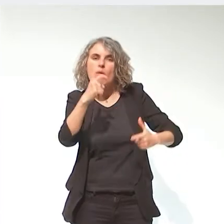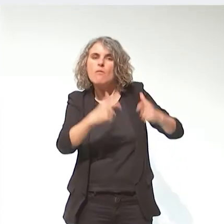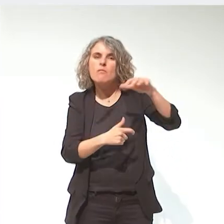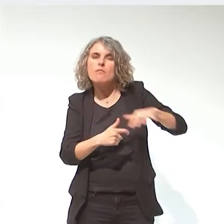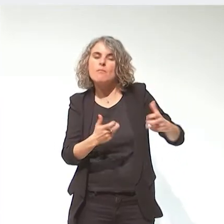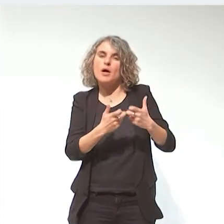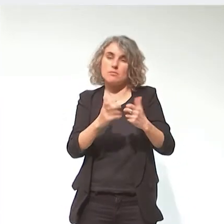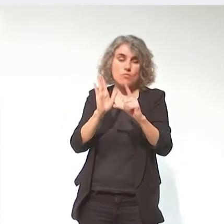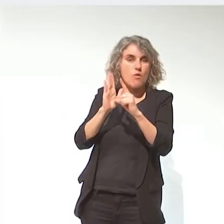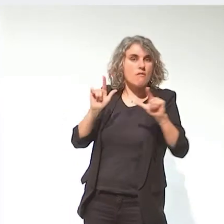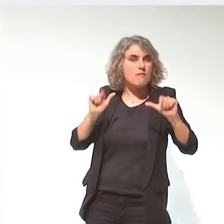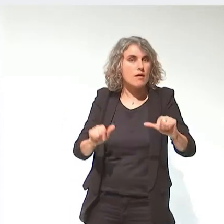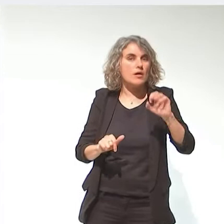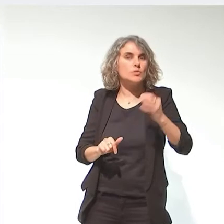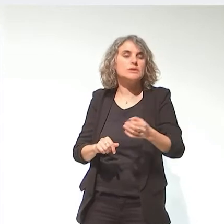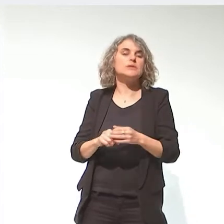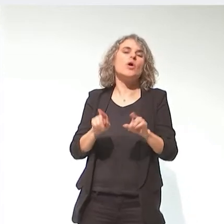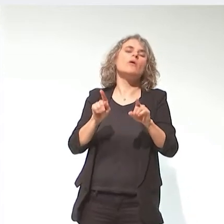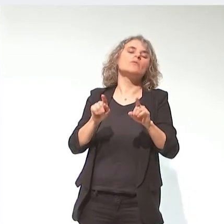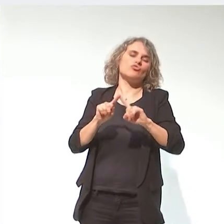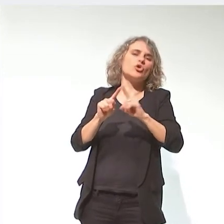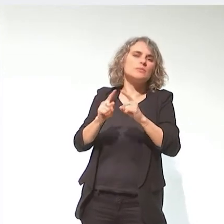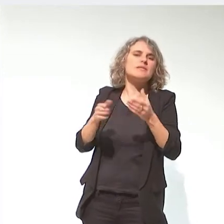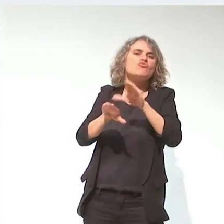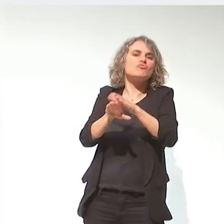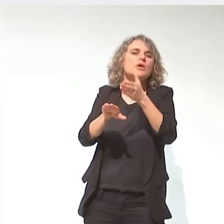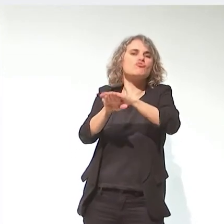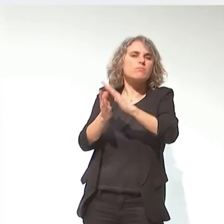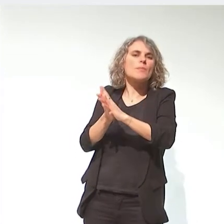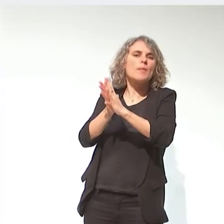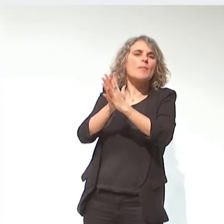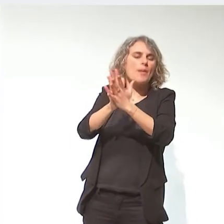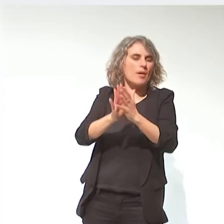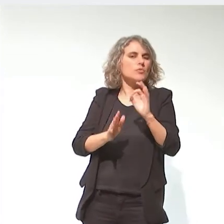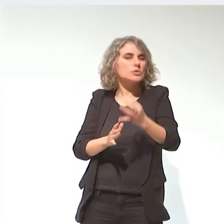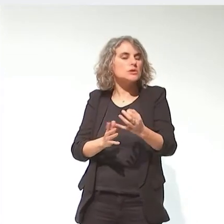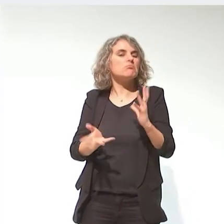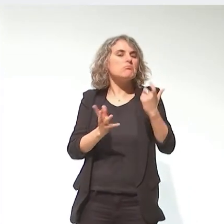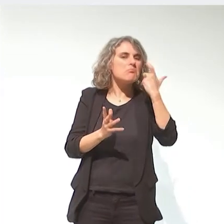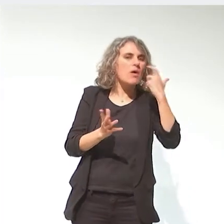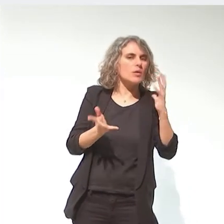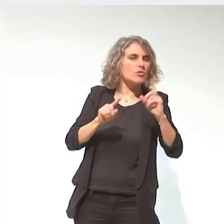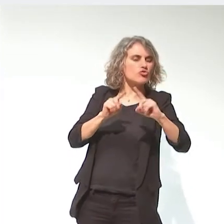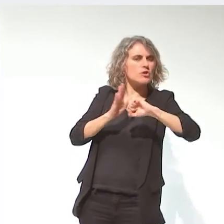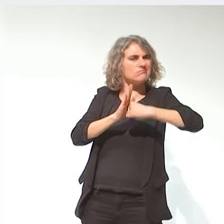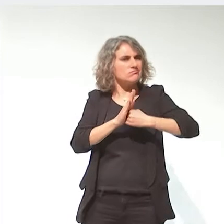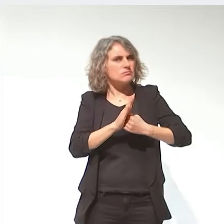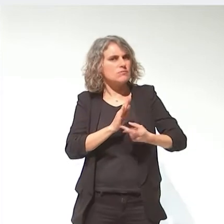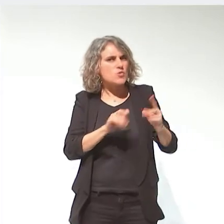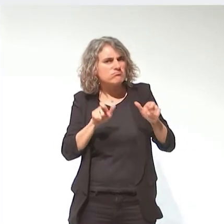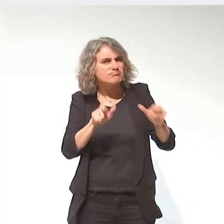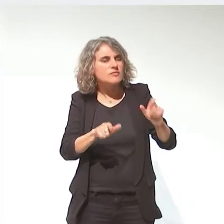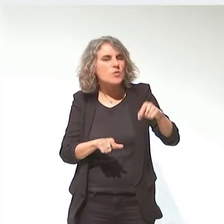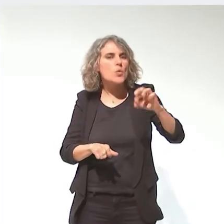we can add more requirements, stronger requirements that the accessibility